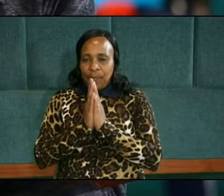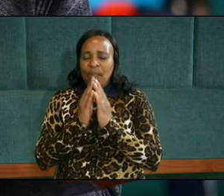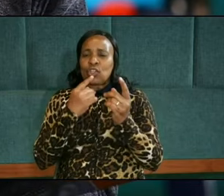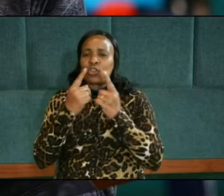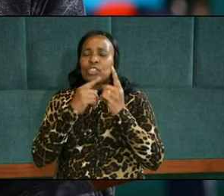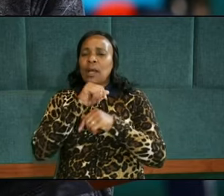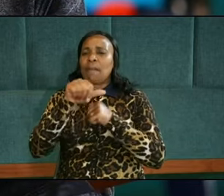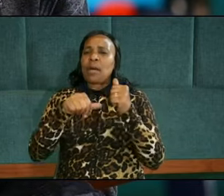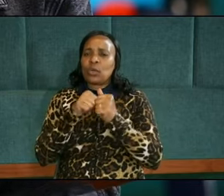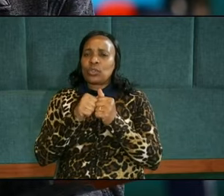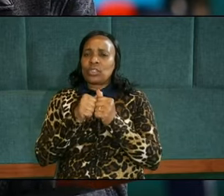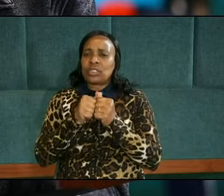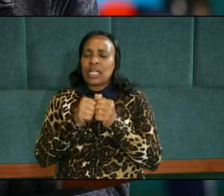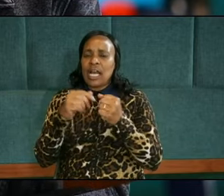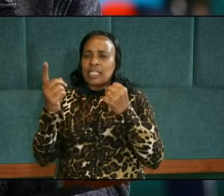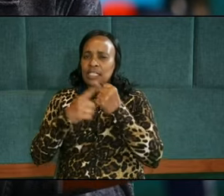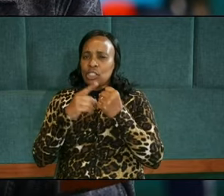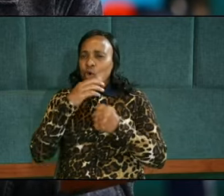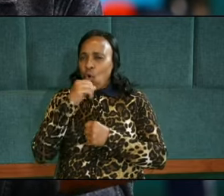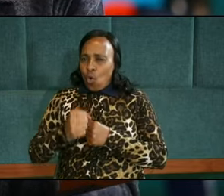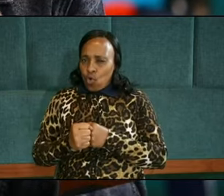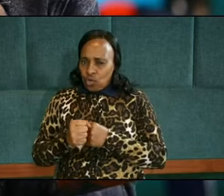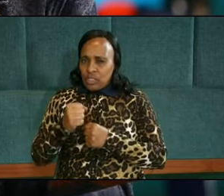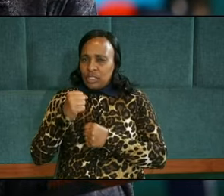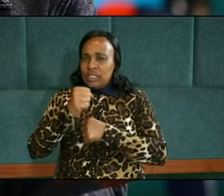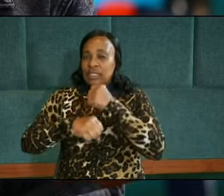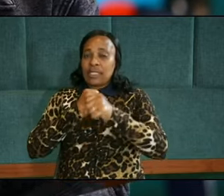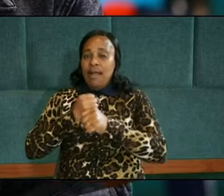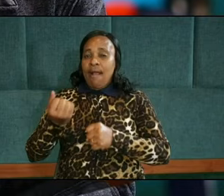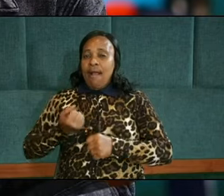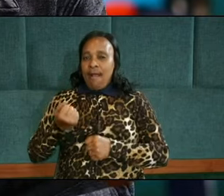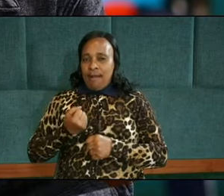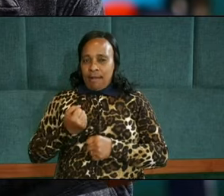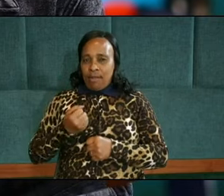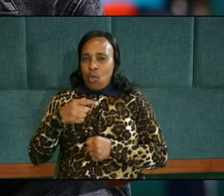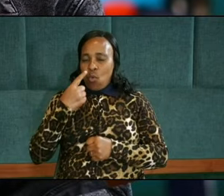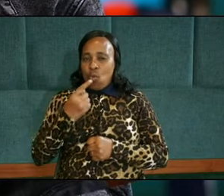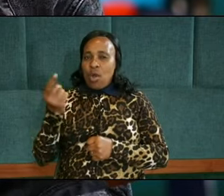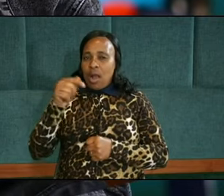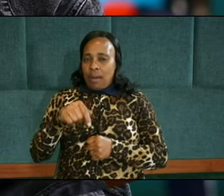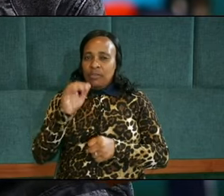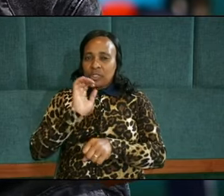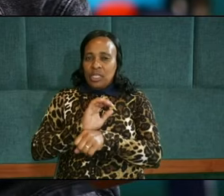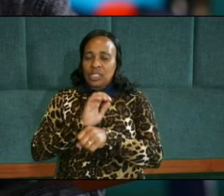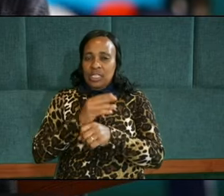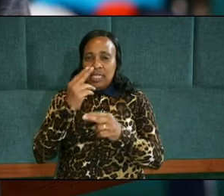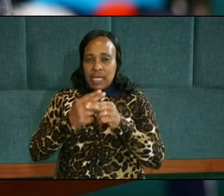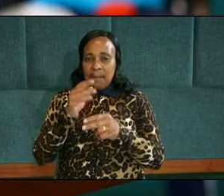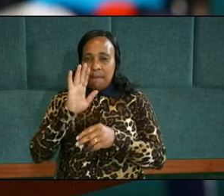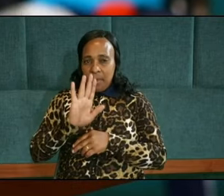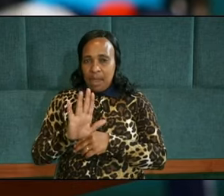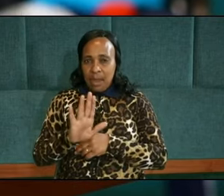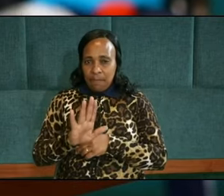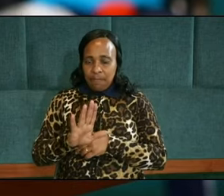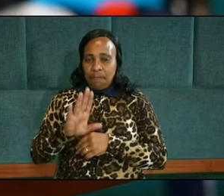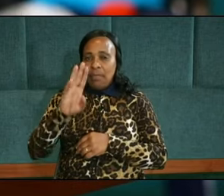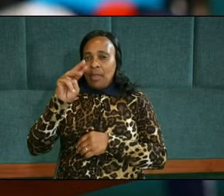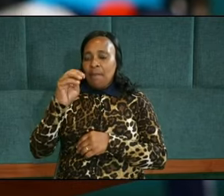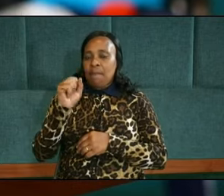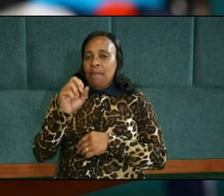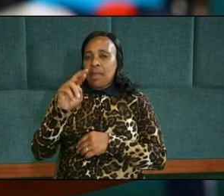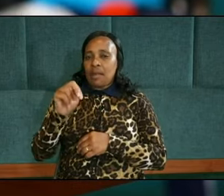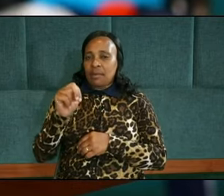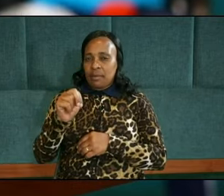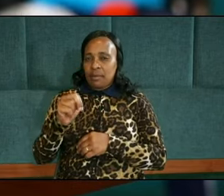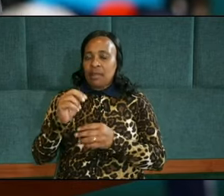talks about a six-year-old girl who loves the Sabbath. Her name is Mefuma.